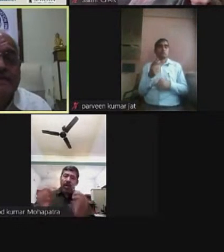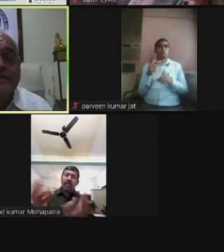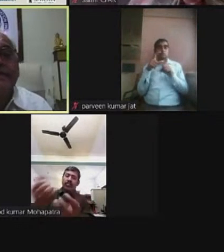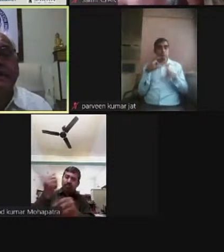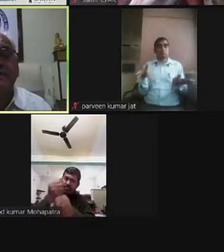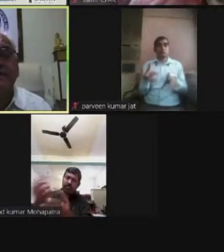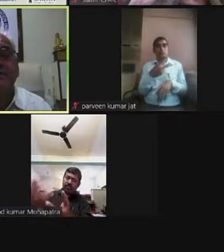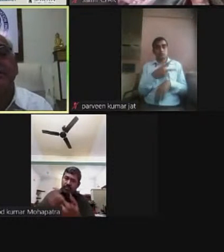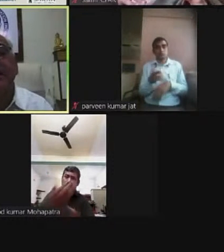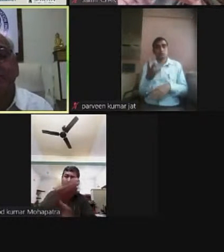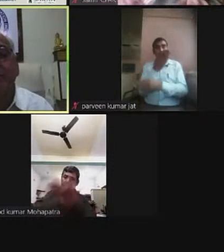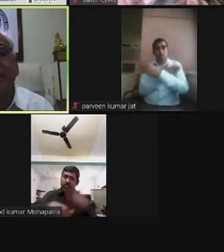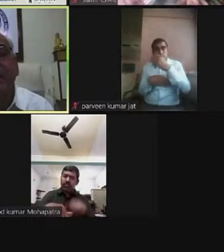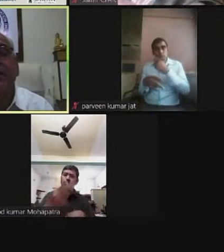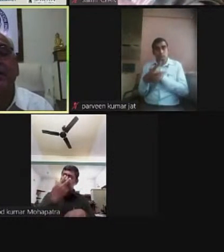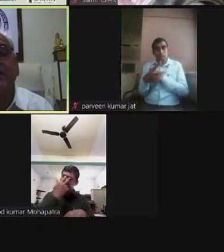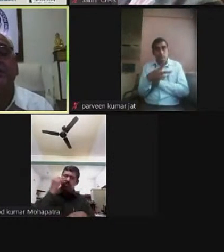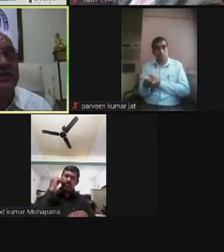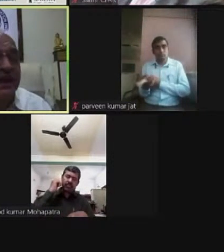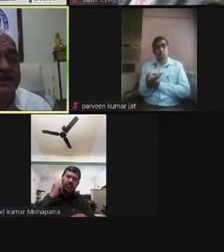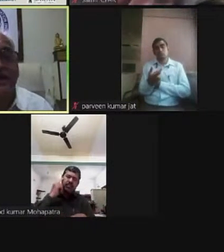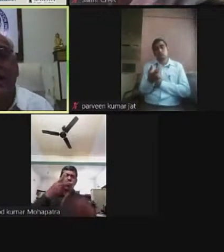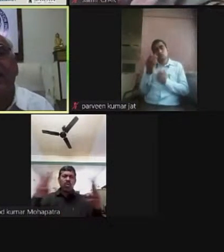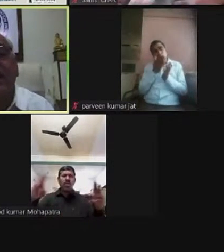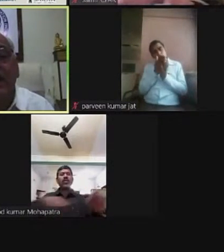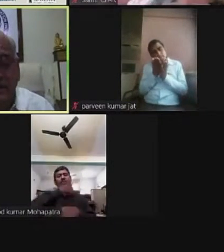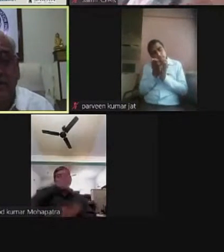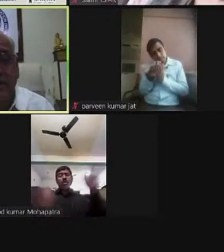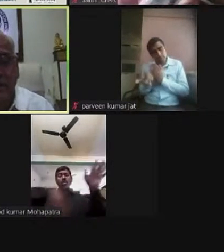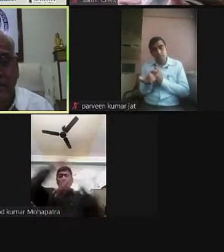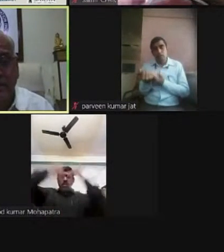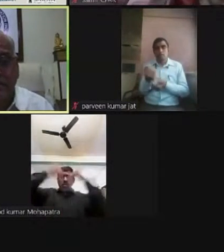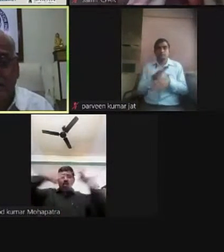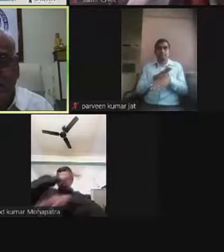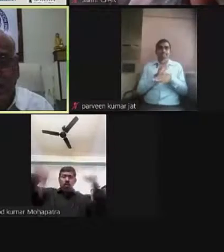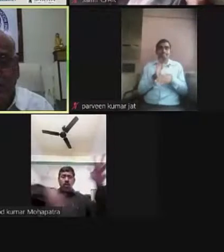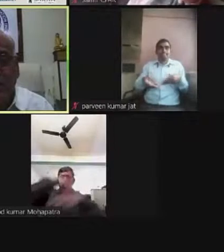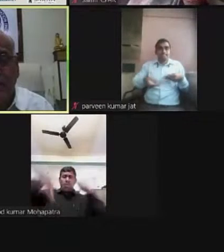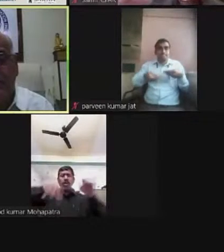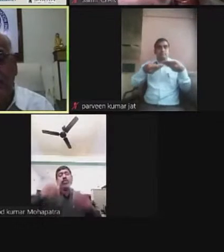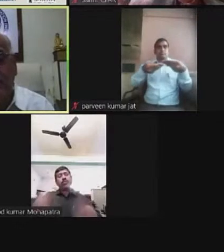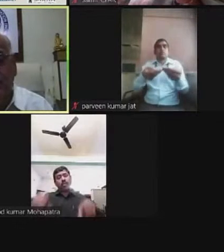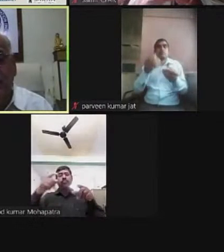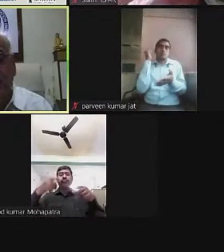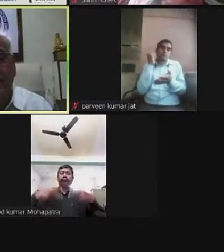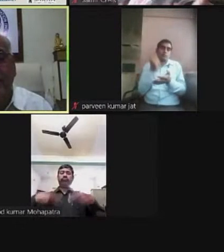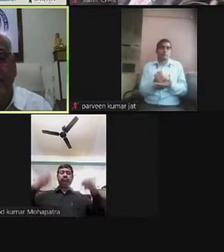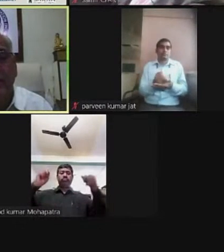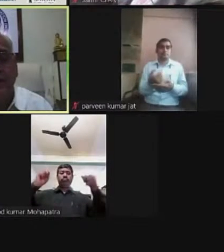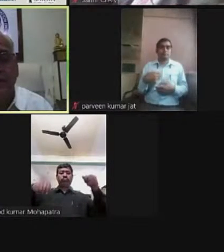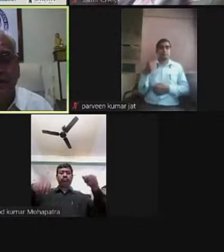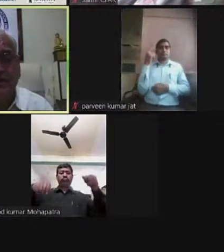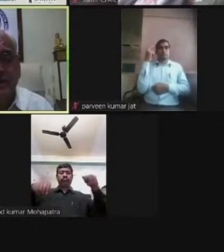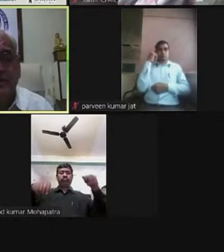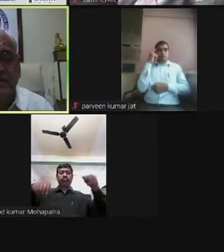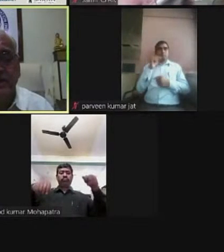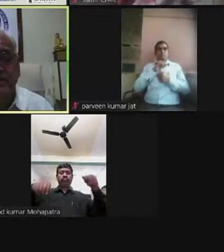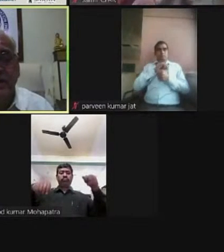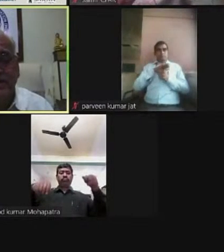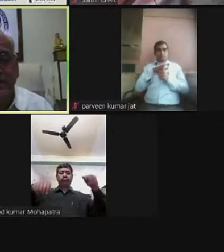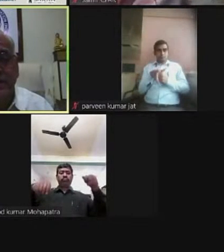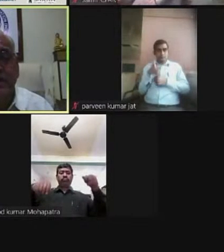emergency, then people with disabilities, all the all the assistance that can be